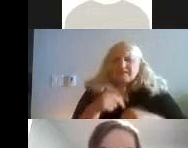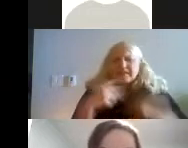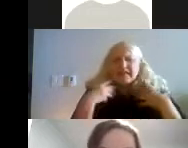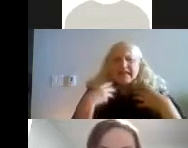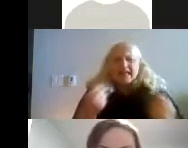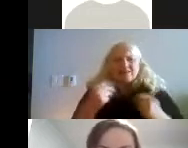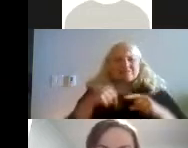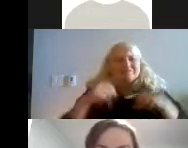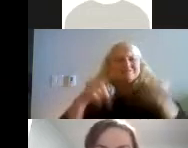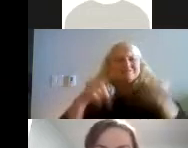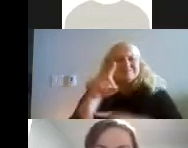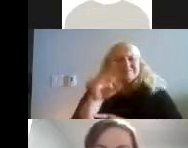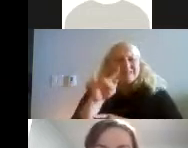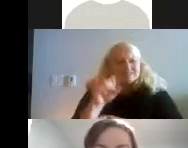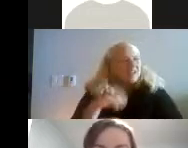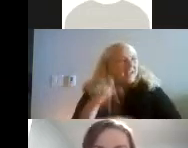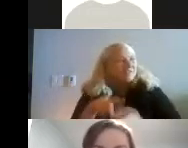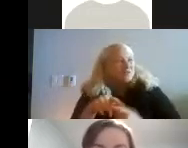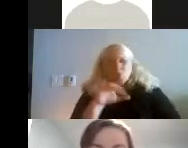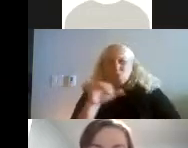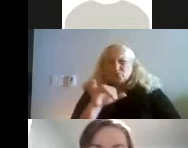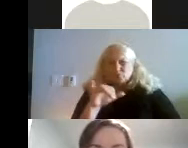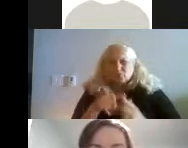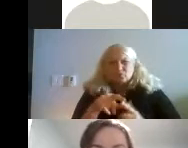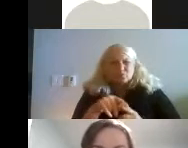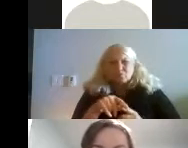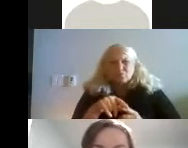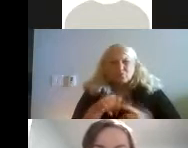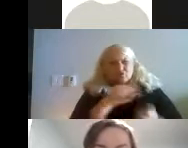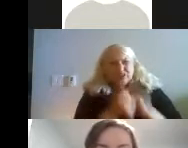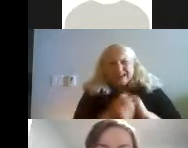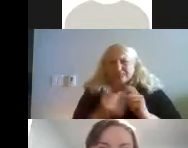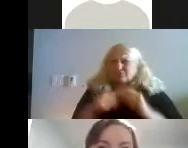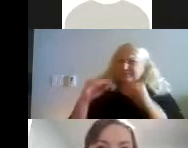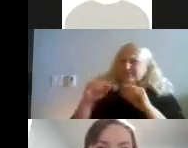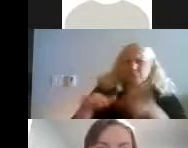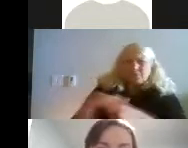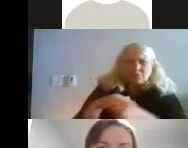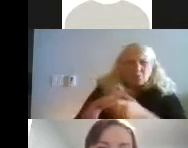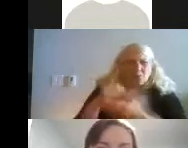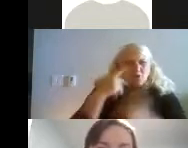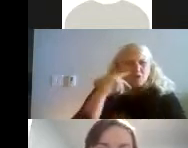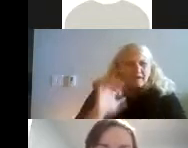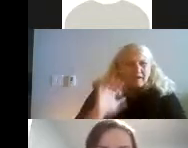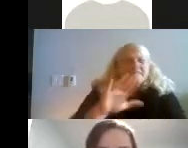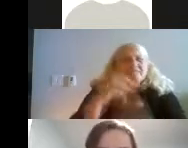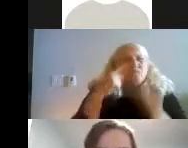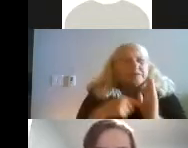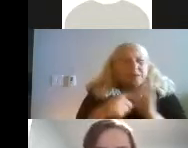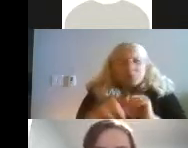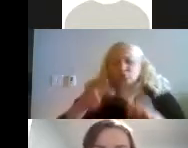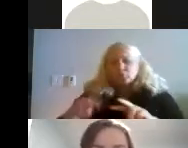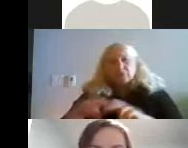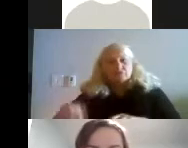So with any of that knowledge that we're taking, right, when we see research that's saying that Indigenous